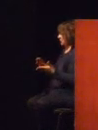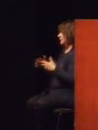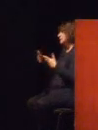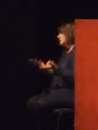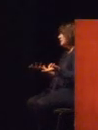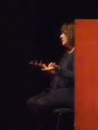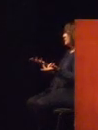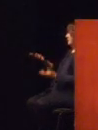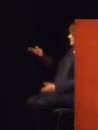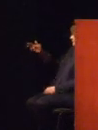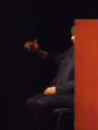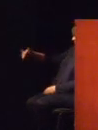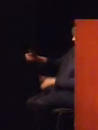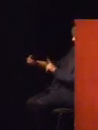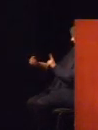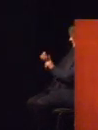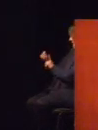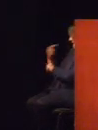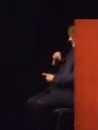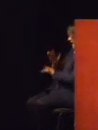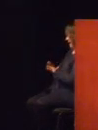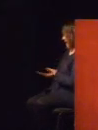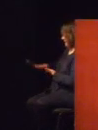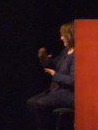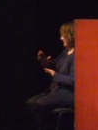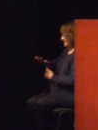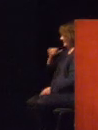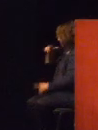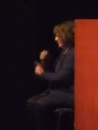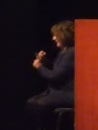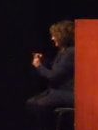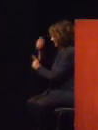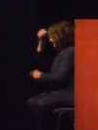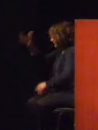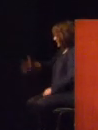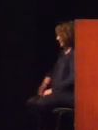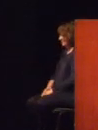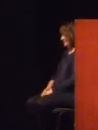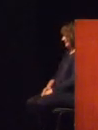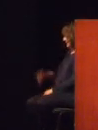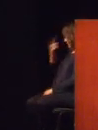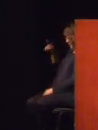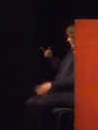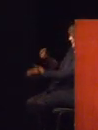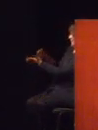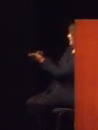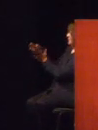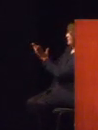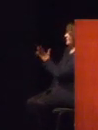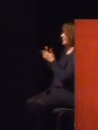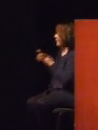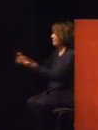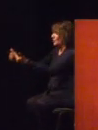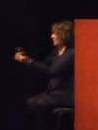that has an impact to our college that is not positive in terms of the funding formula moving forward. And